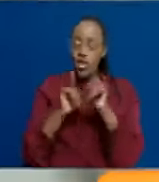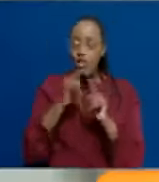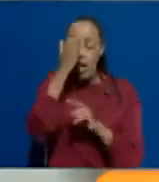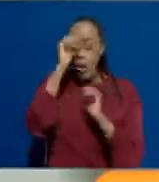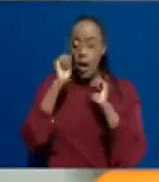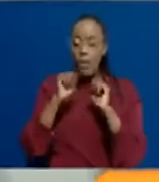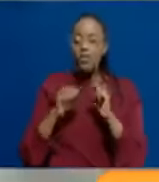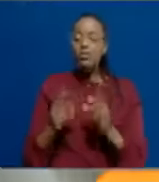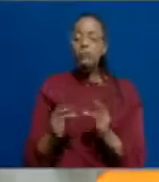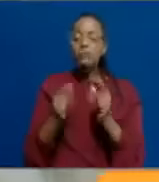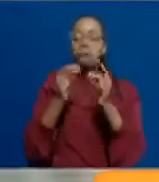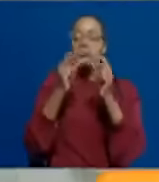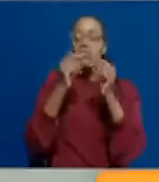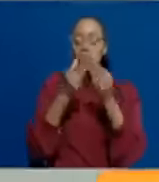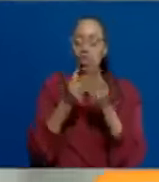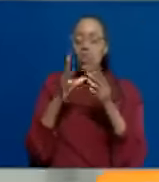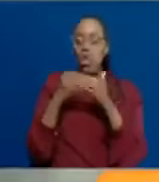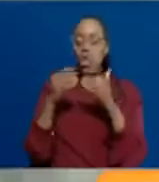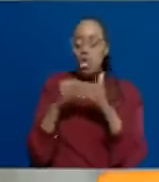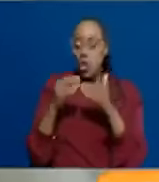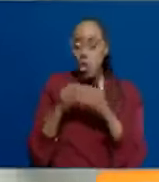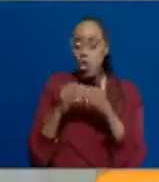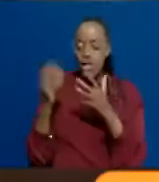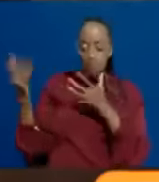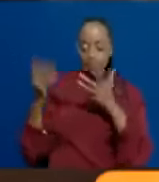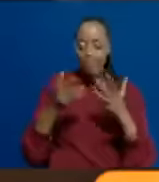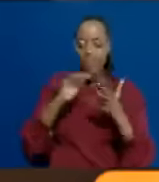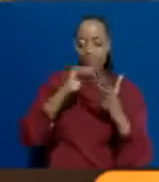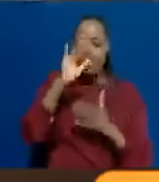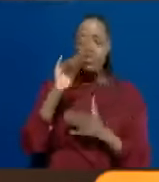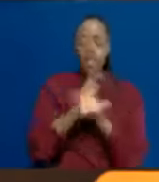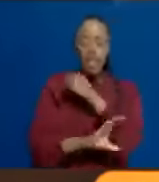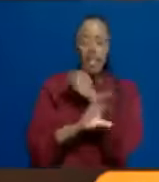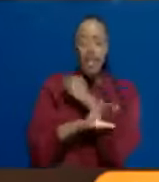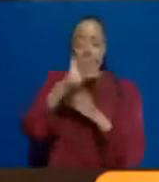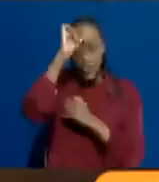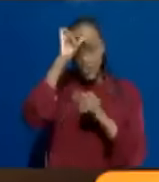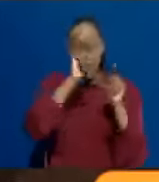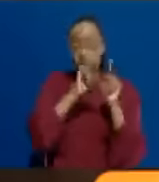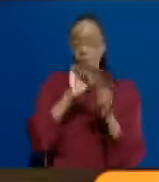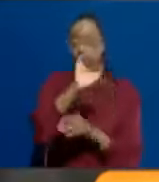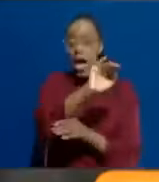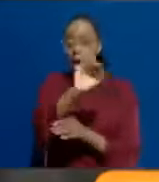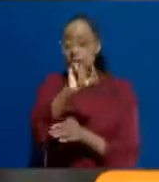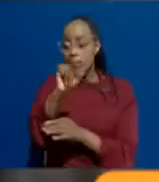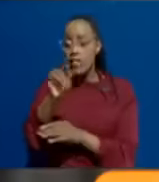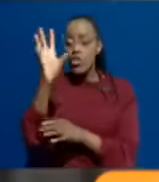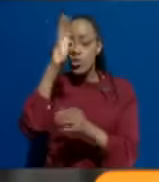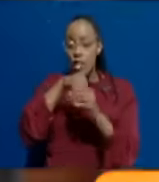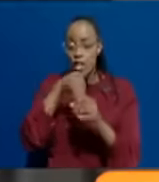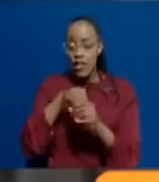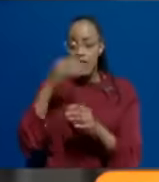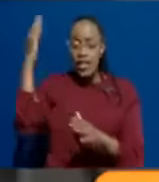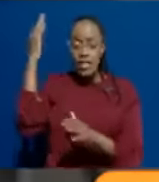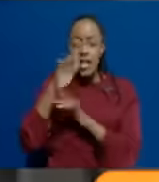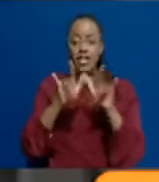order to escalate the flow of U.S. dollars into the country. The government also being called upon to invest in